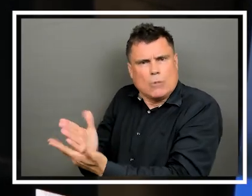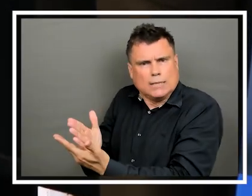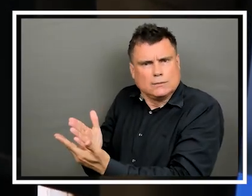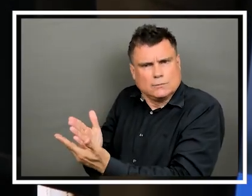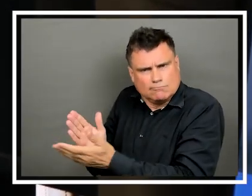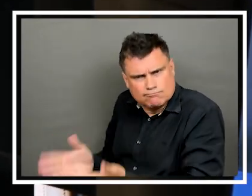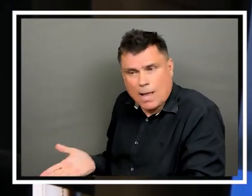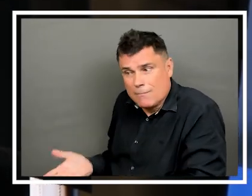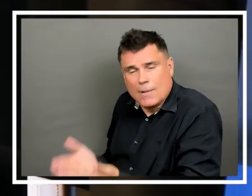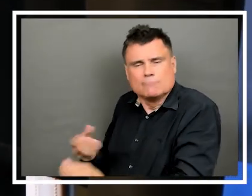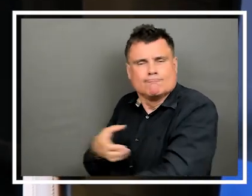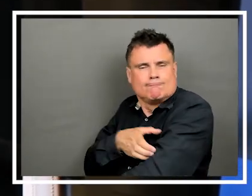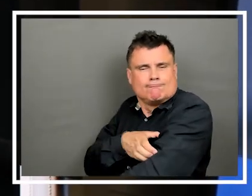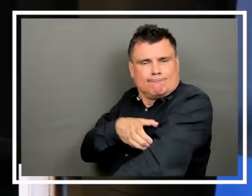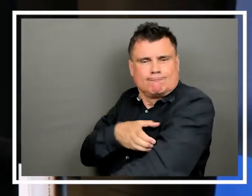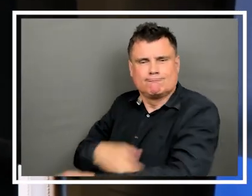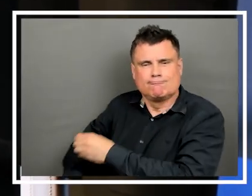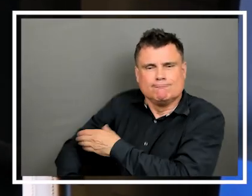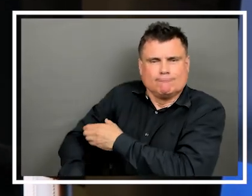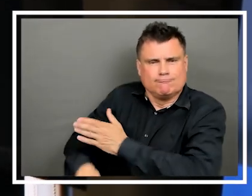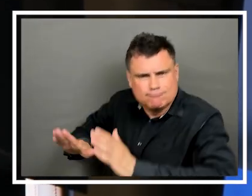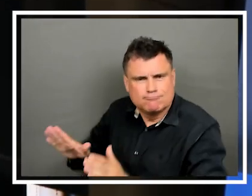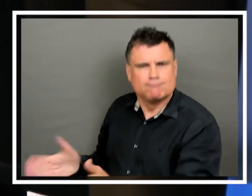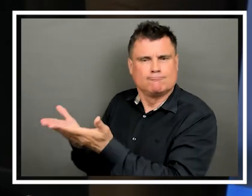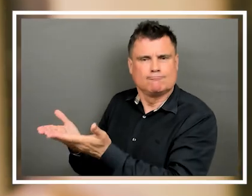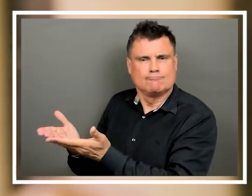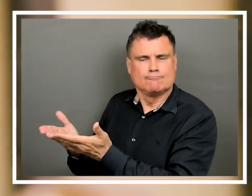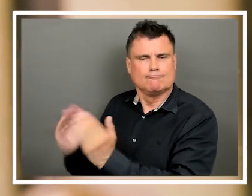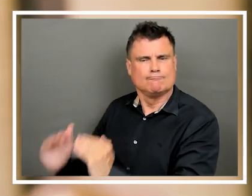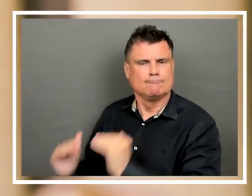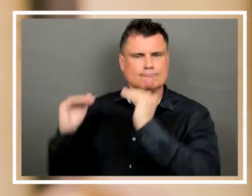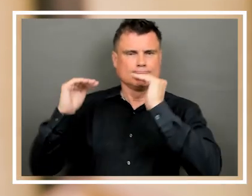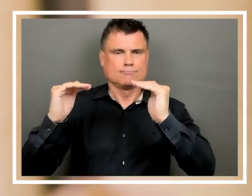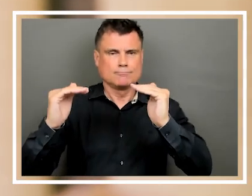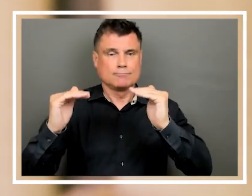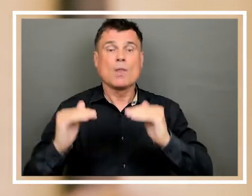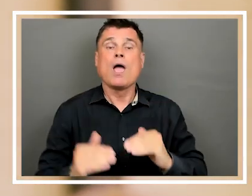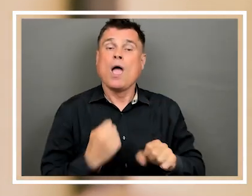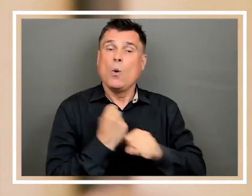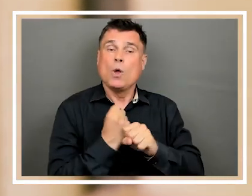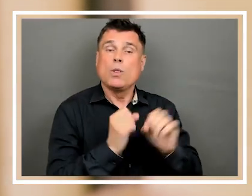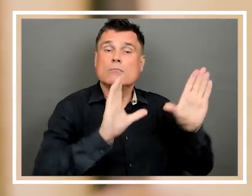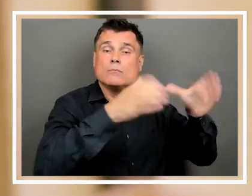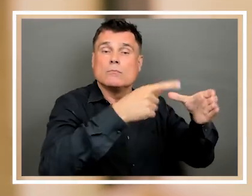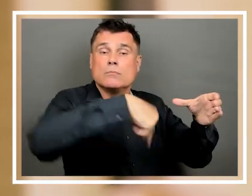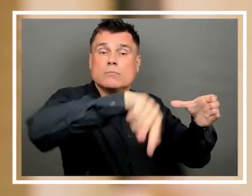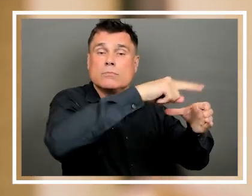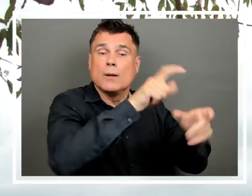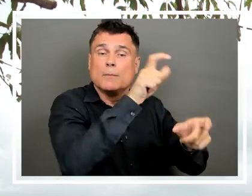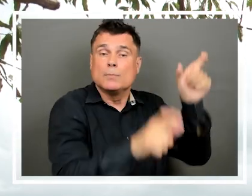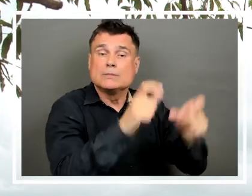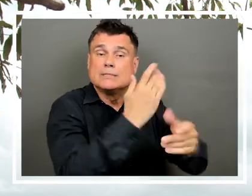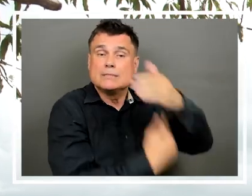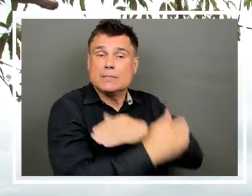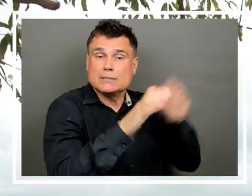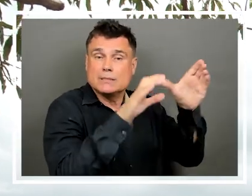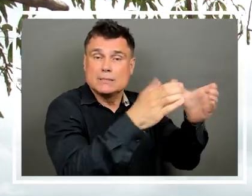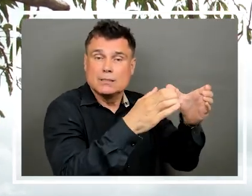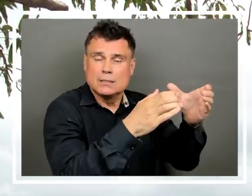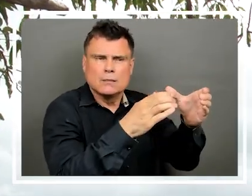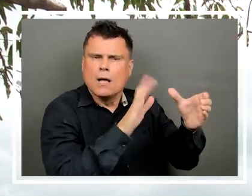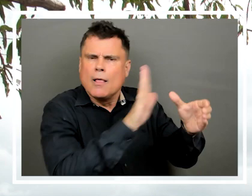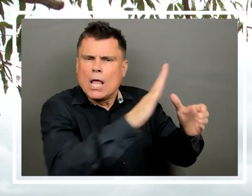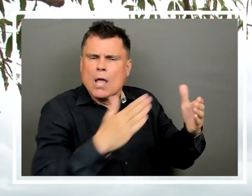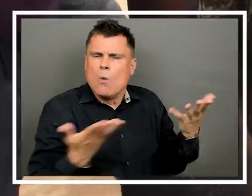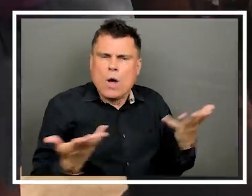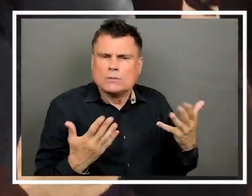to understand their priorities or any concerns they have about how public services are delivered. Write a plan to